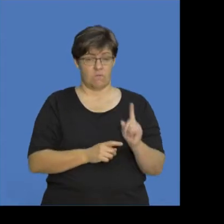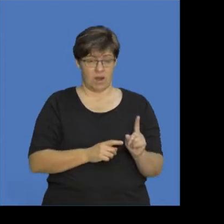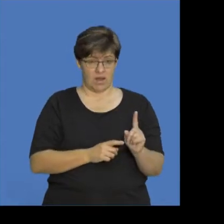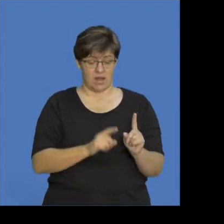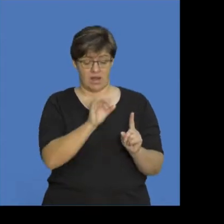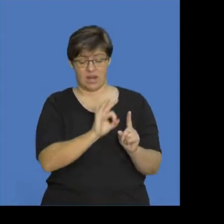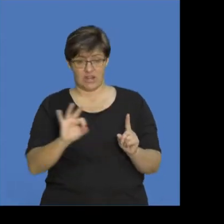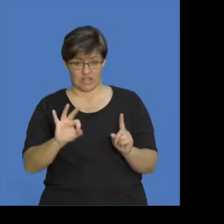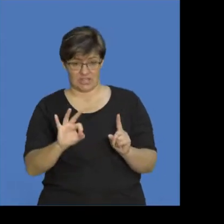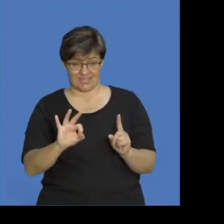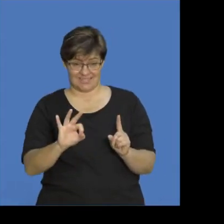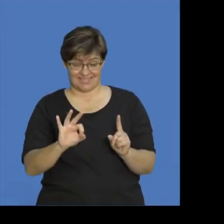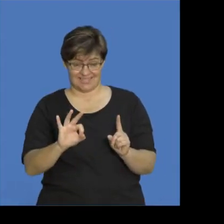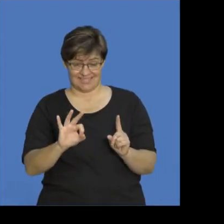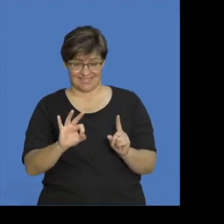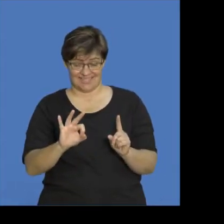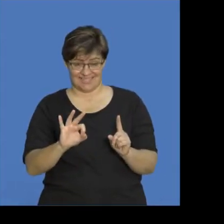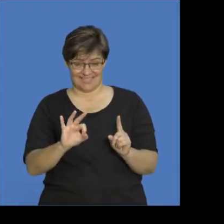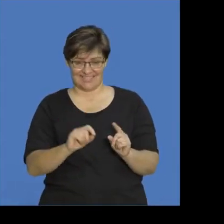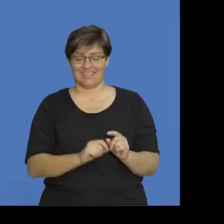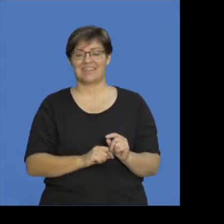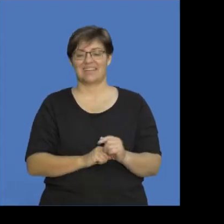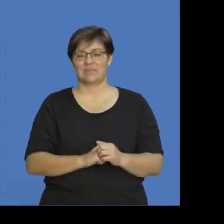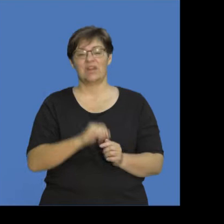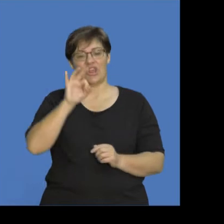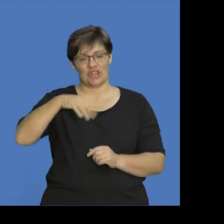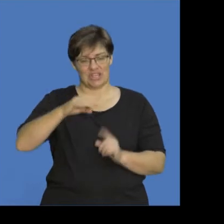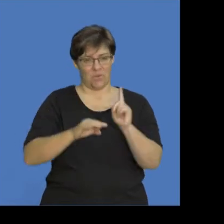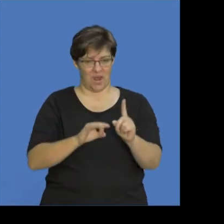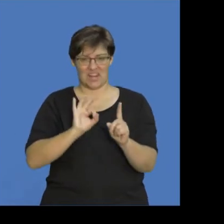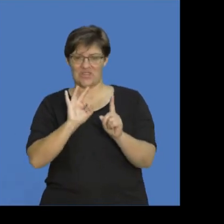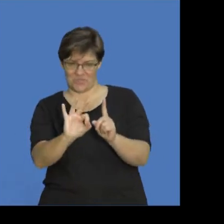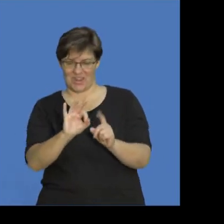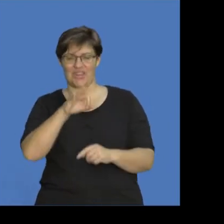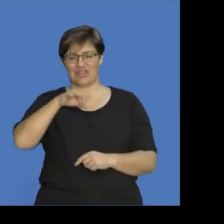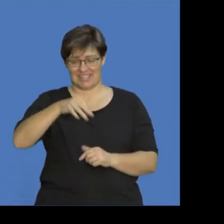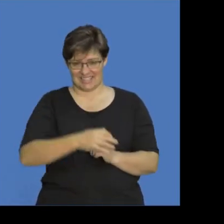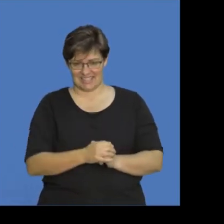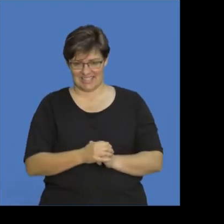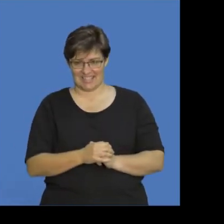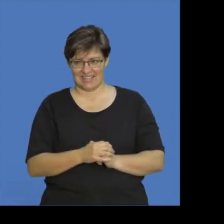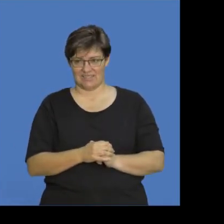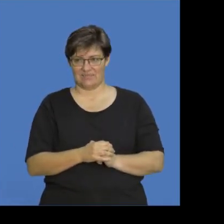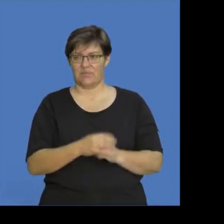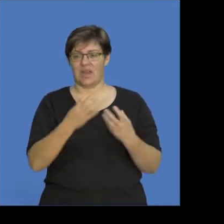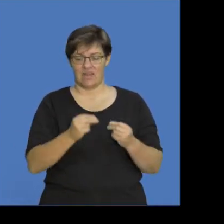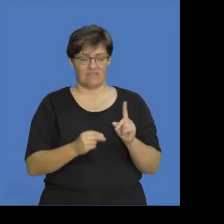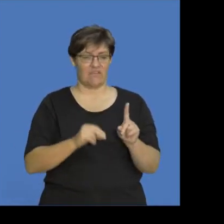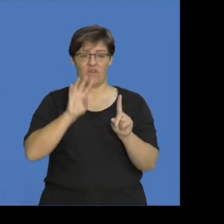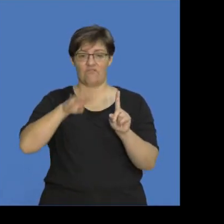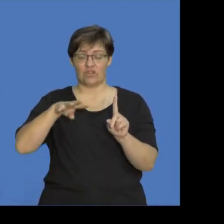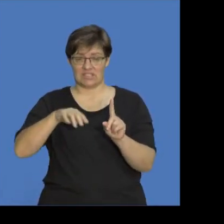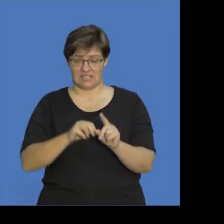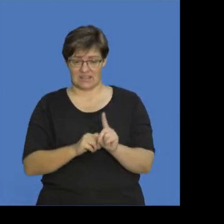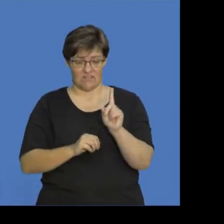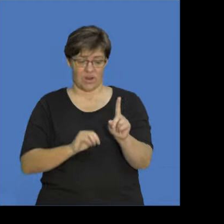13 there. So this implies this is 13. This is 13. Then we go and